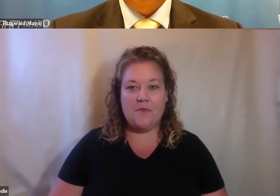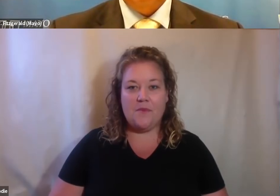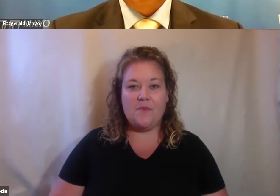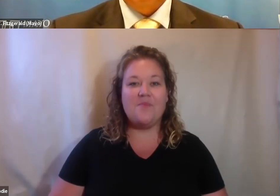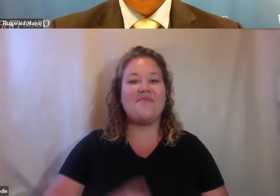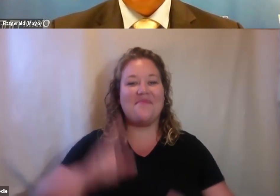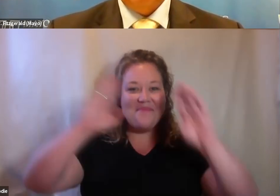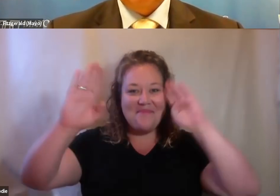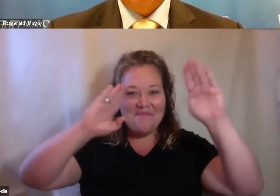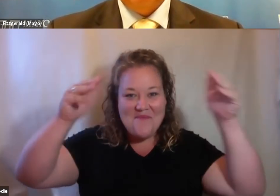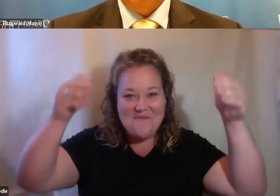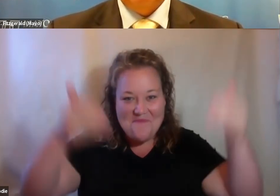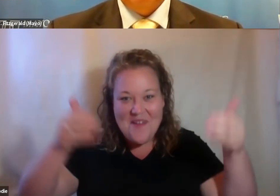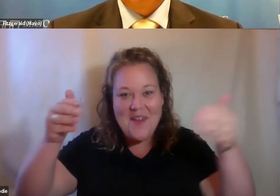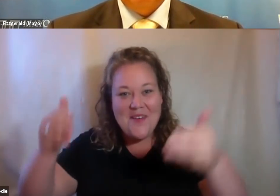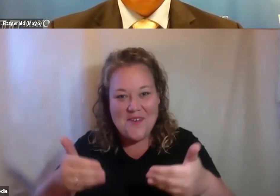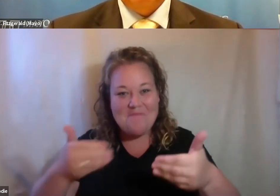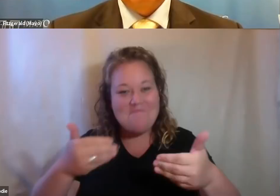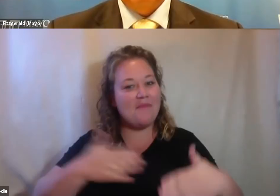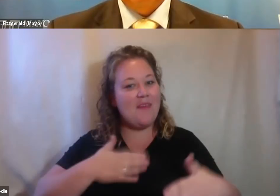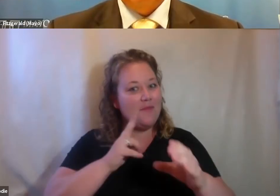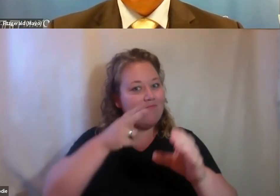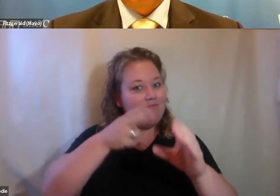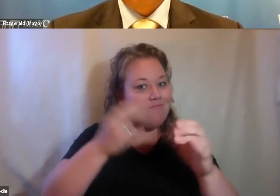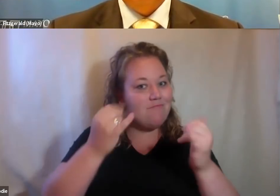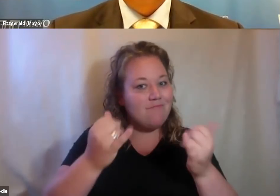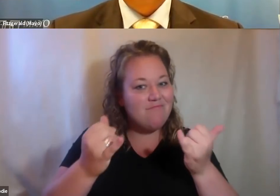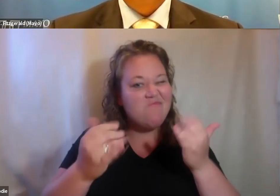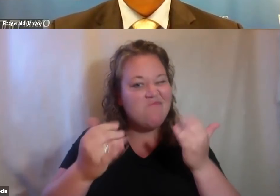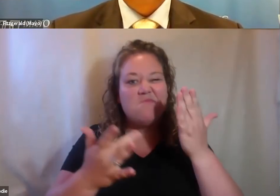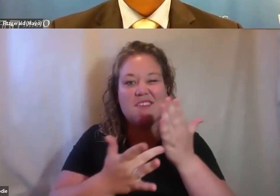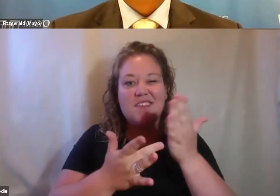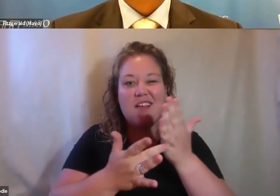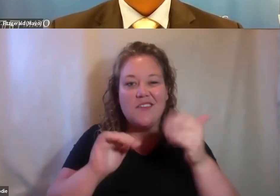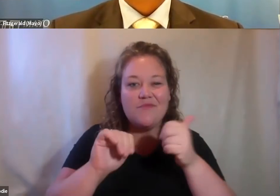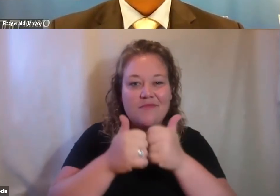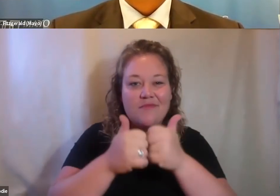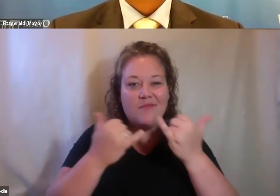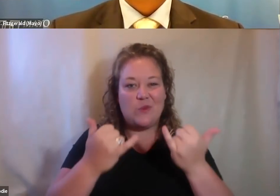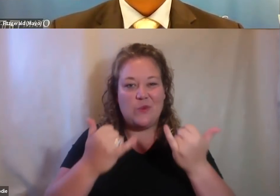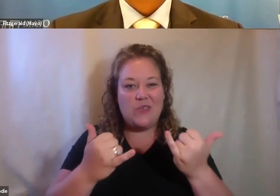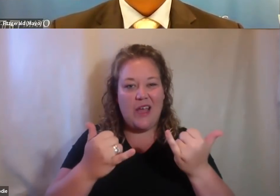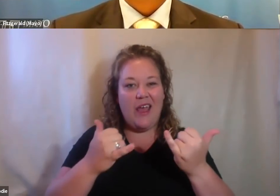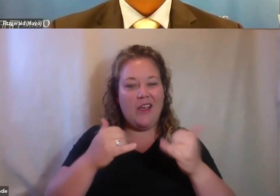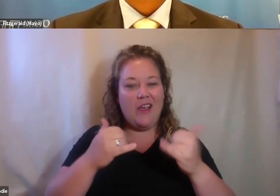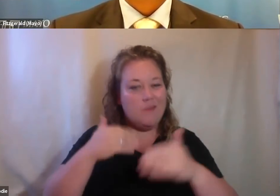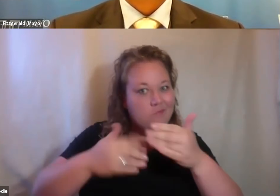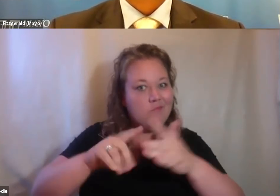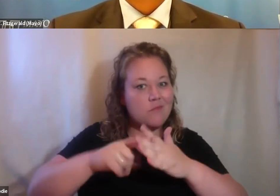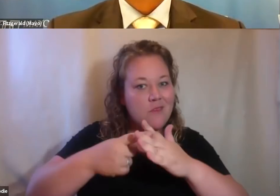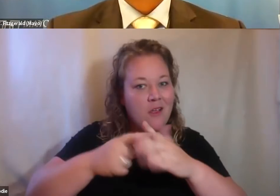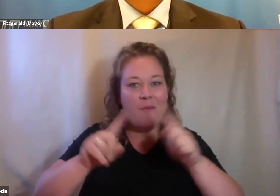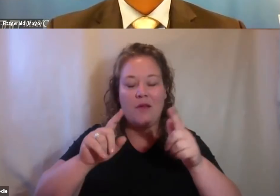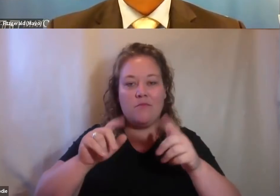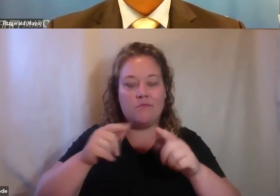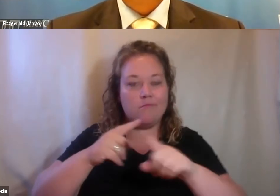Welcome, everyone. We're really glad to be with you today. Sorry for a few technical challenges to begin the media briefing, but we're excited to